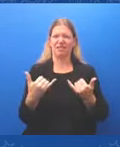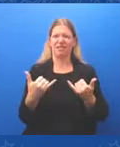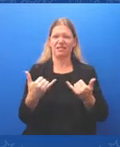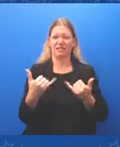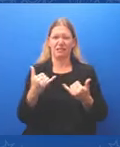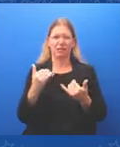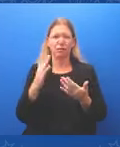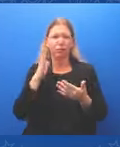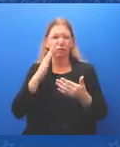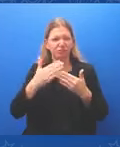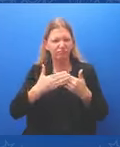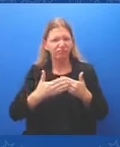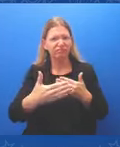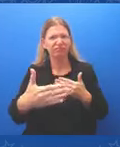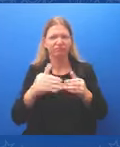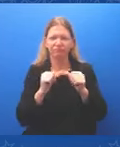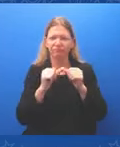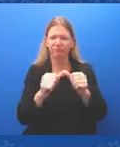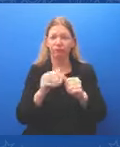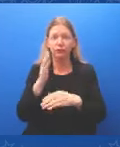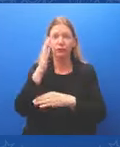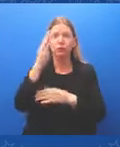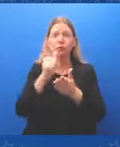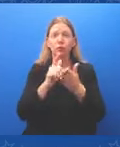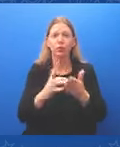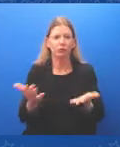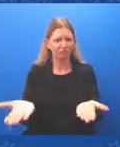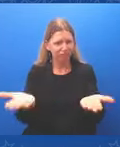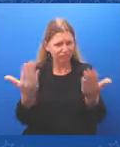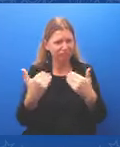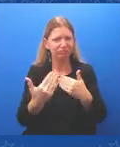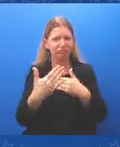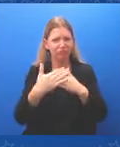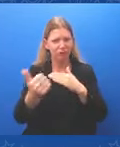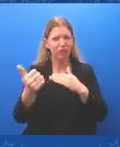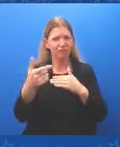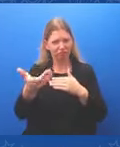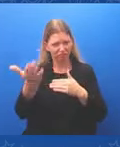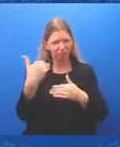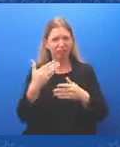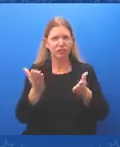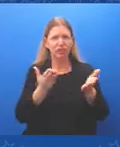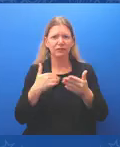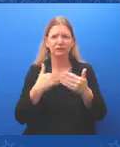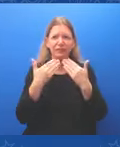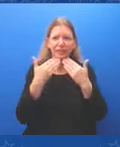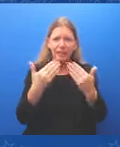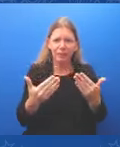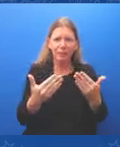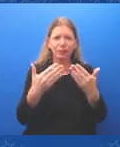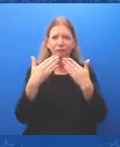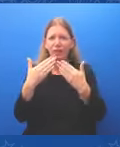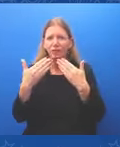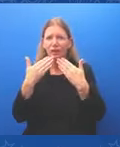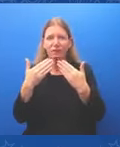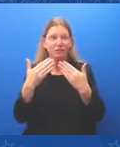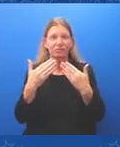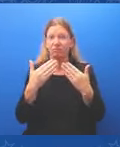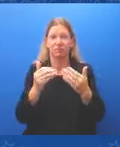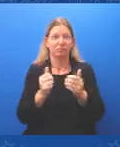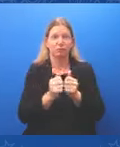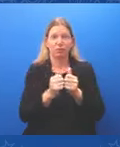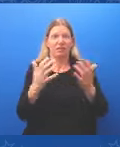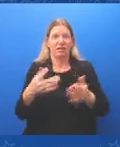say thank you, thank you, thank you, because the God's truth is it wouldn't happen without you as far as we've gotten. We need you